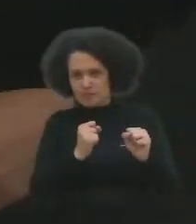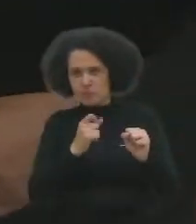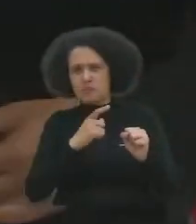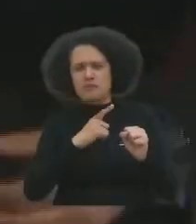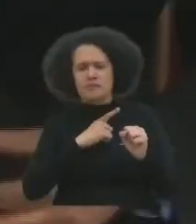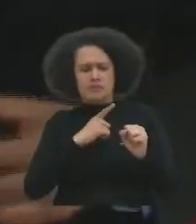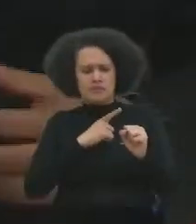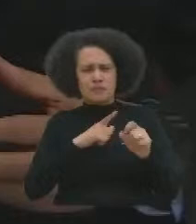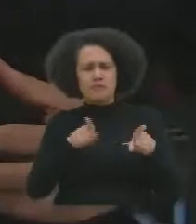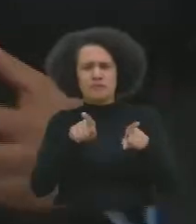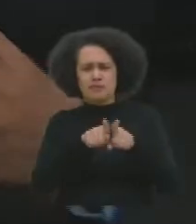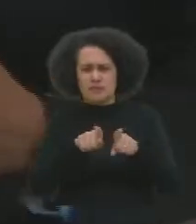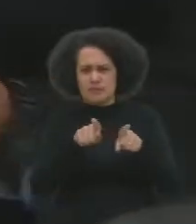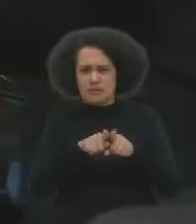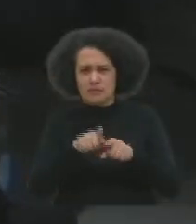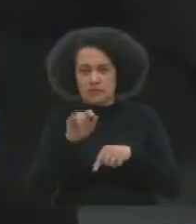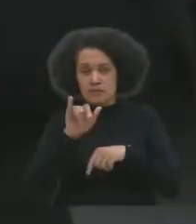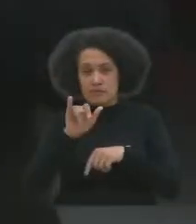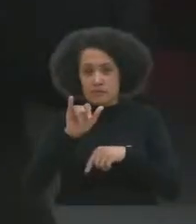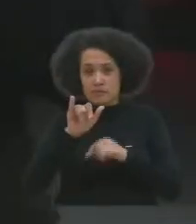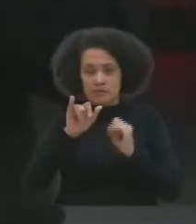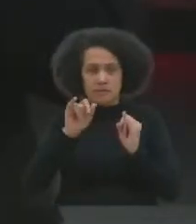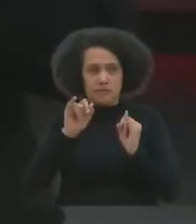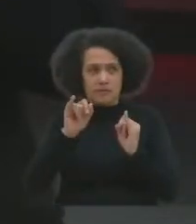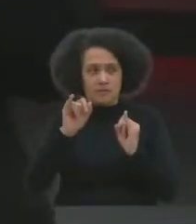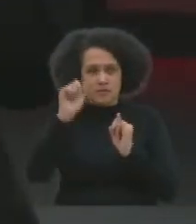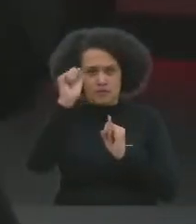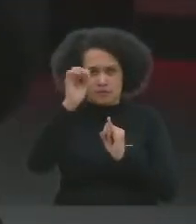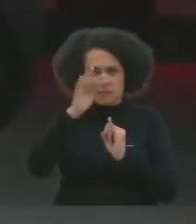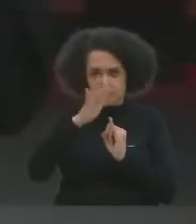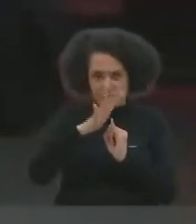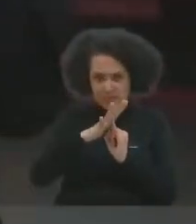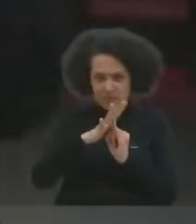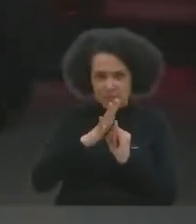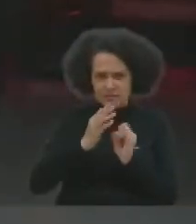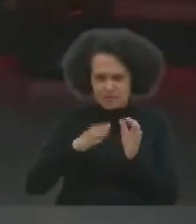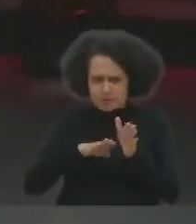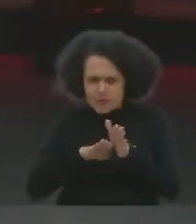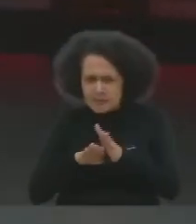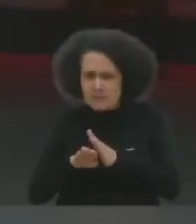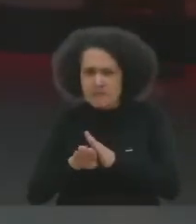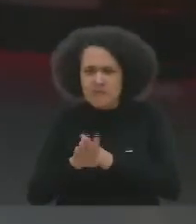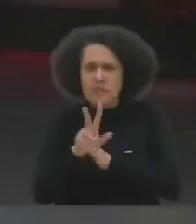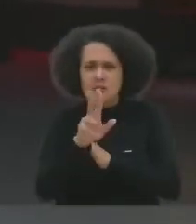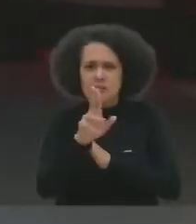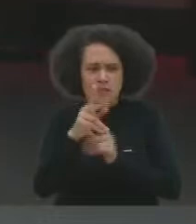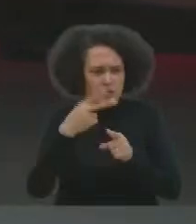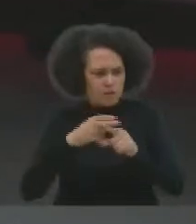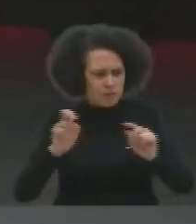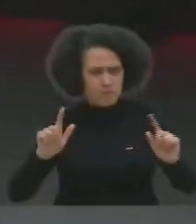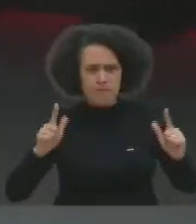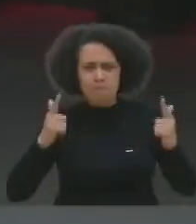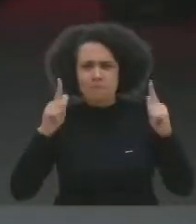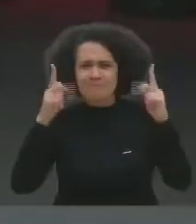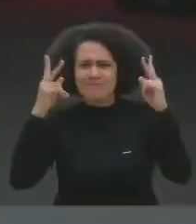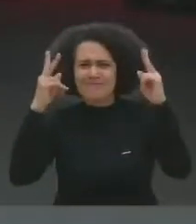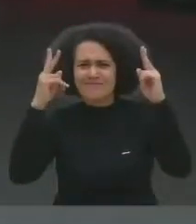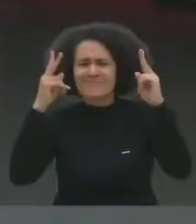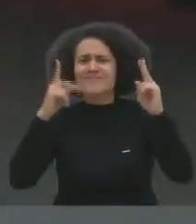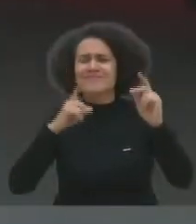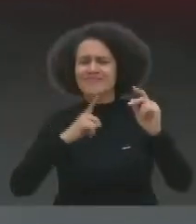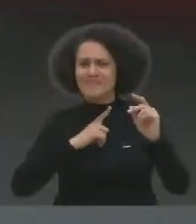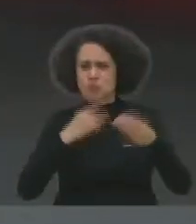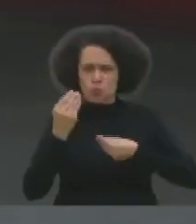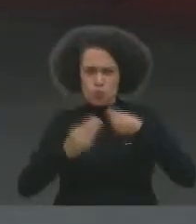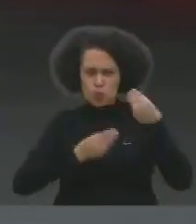a warrior. Isaías, o profeta, diz que o Senhor avança como guerreiro. Like a man of war, he stirs up fury.